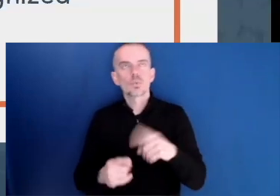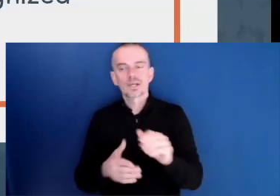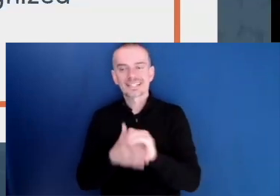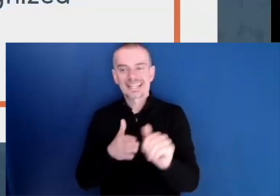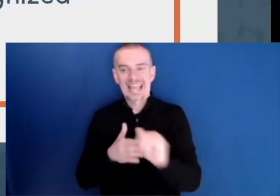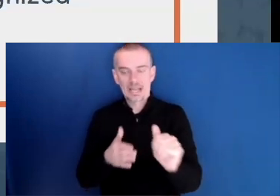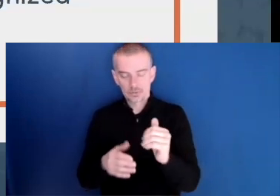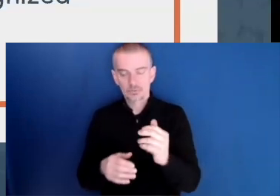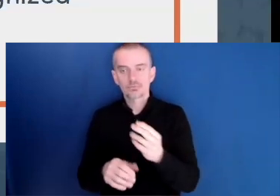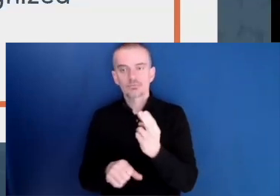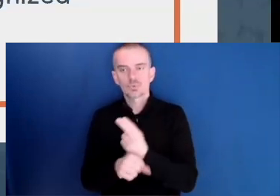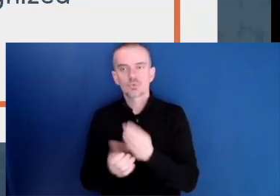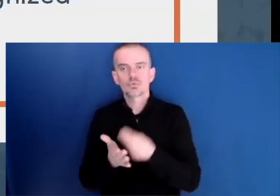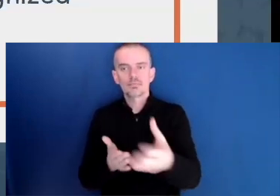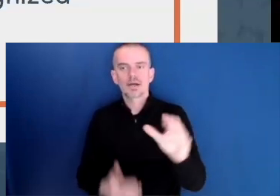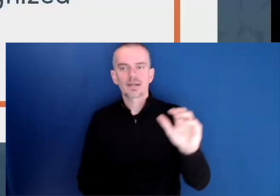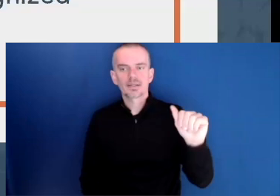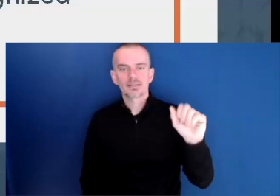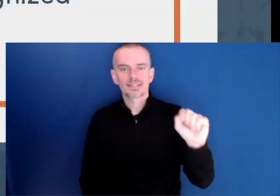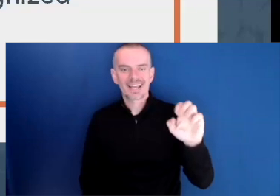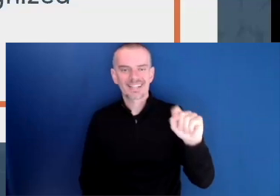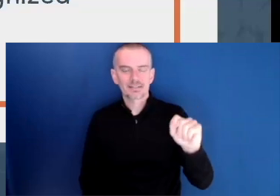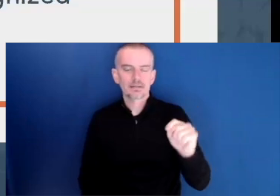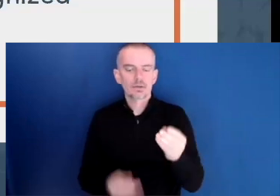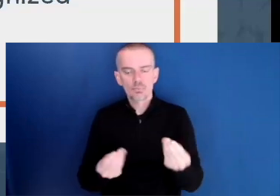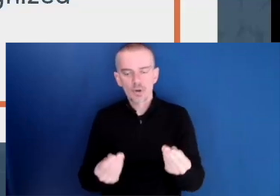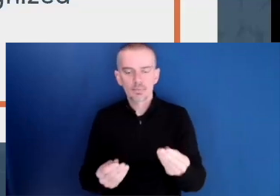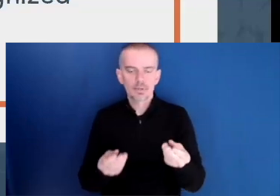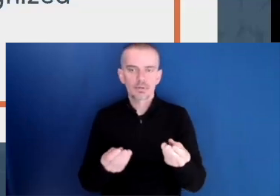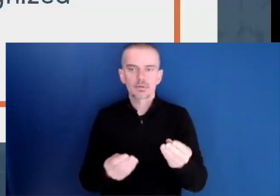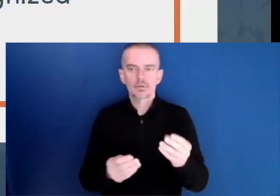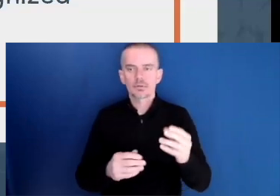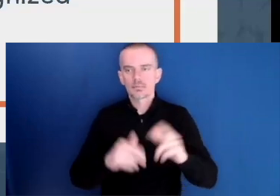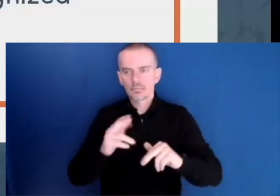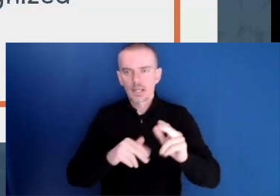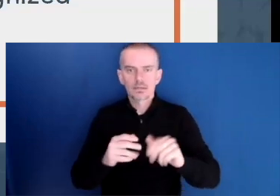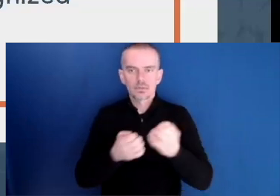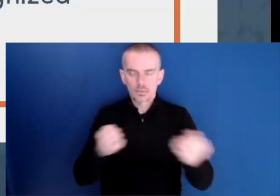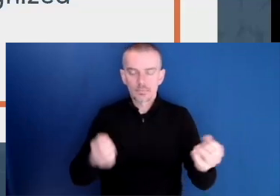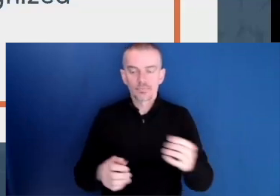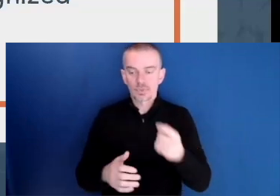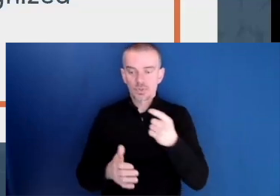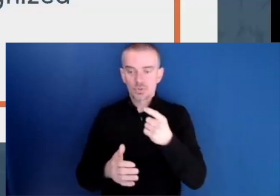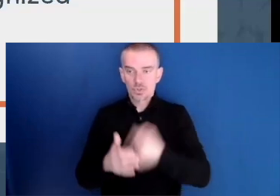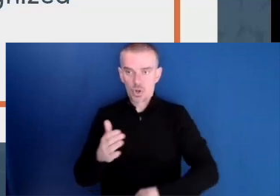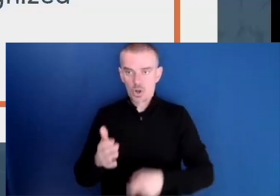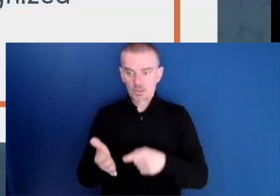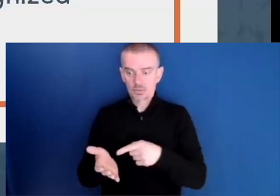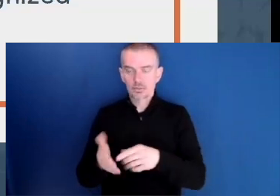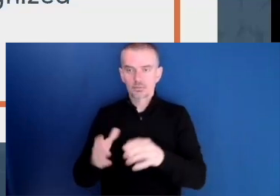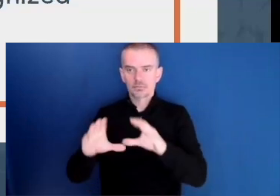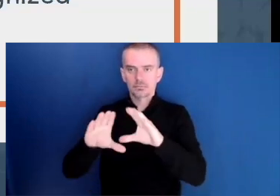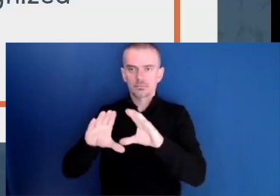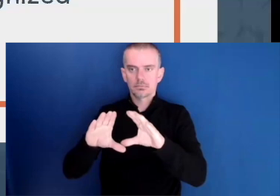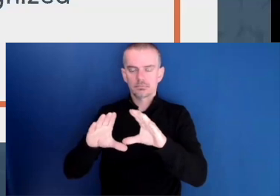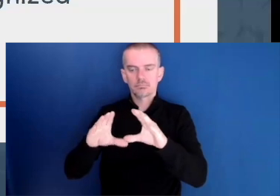purchase an asset, so property, plant, or equipment, the costs associated with that purchase are going to be spread across multiple